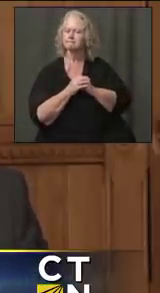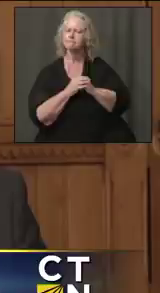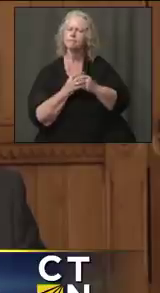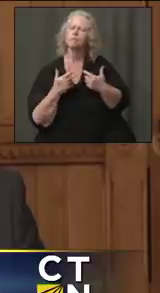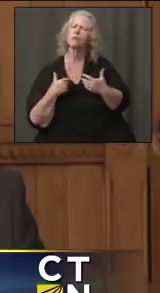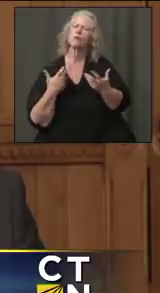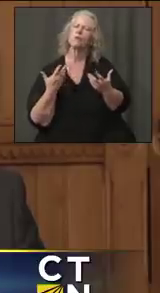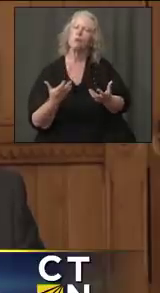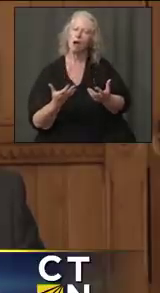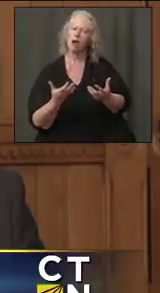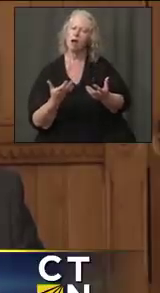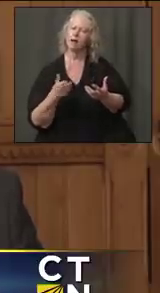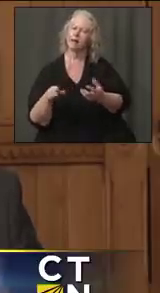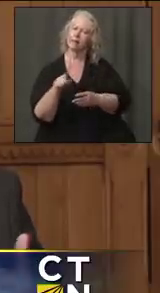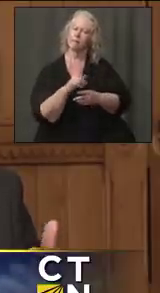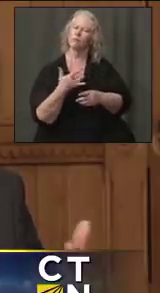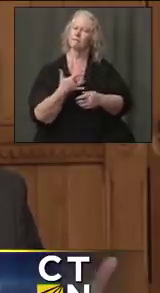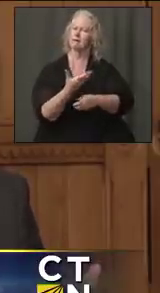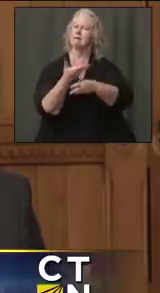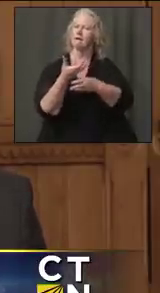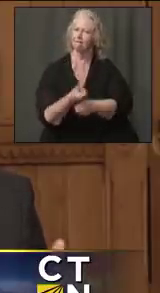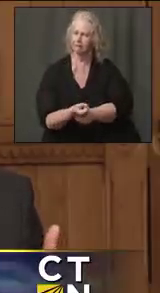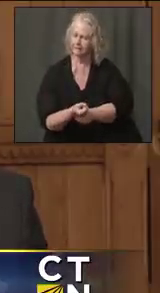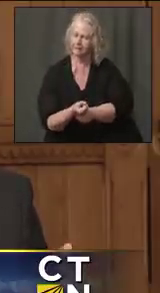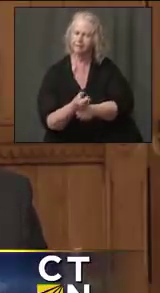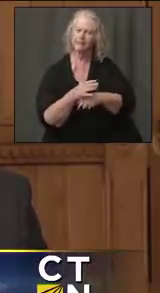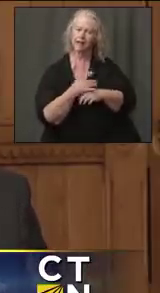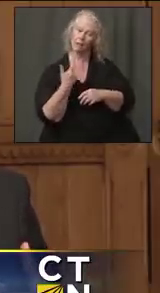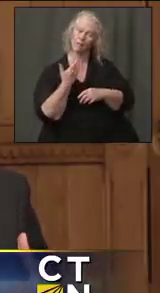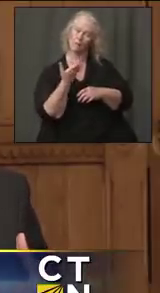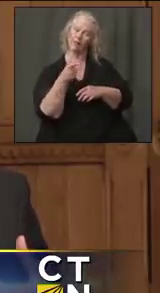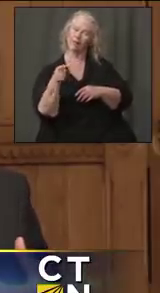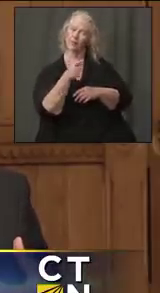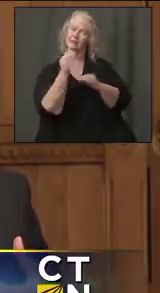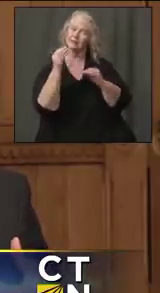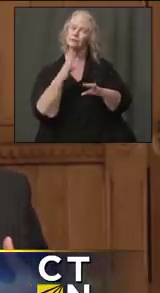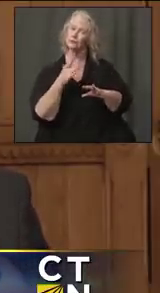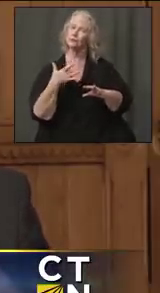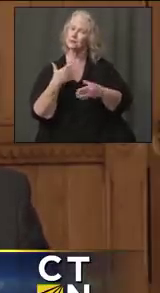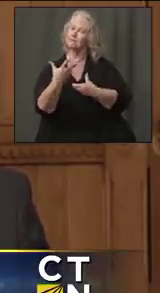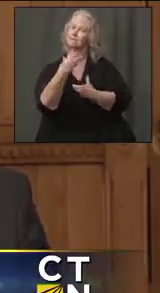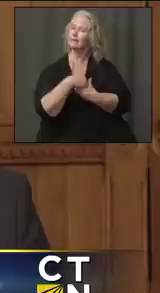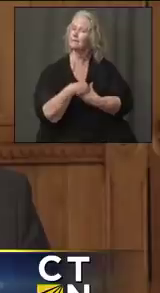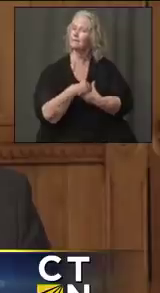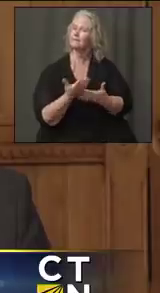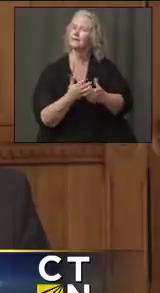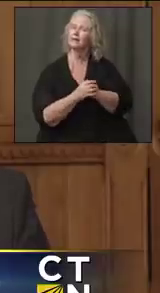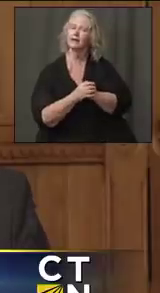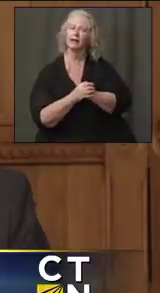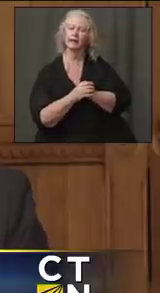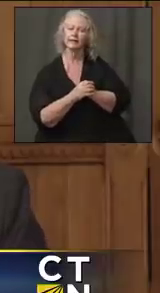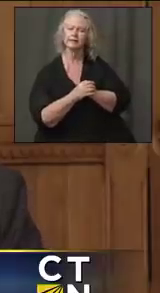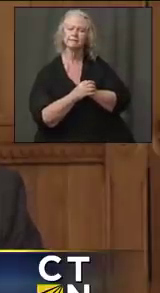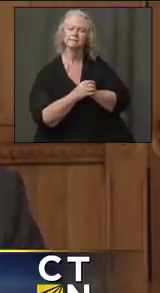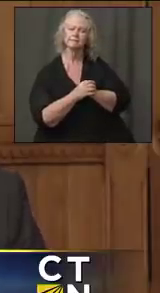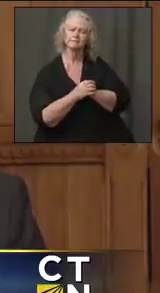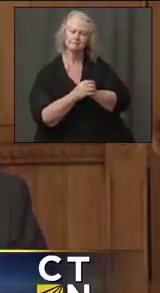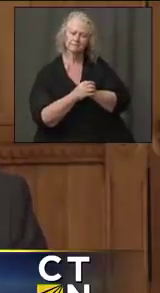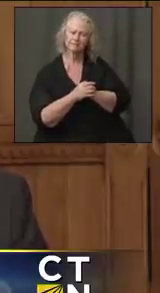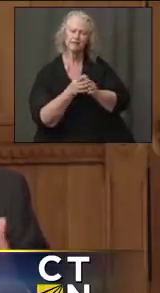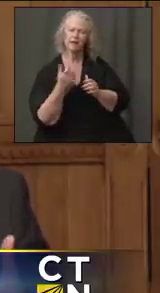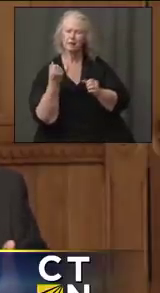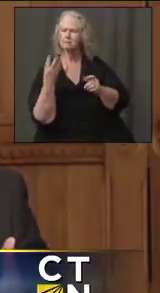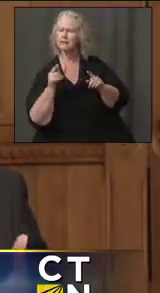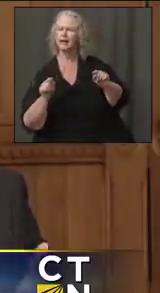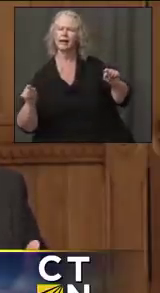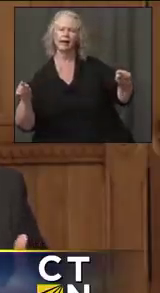want to build the confidence of what we have, and we want those teachers to be a part of the process, and in addition to the other stakeholders,